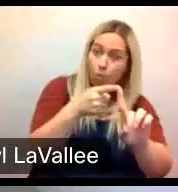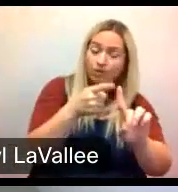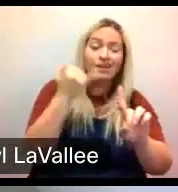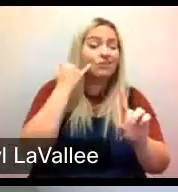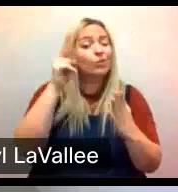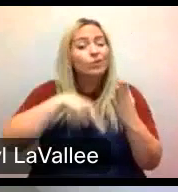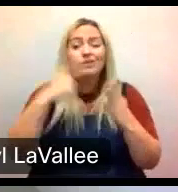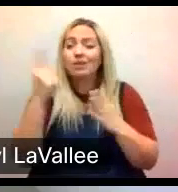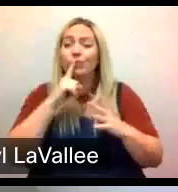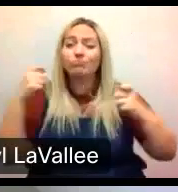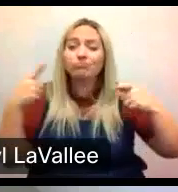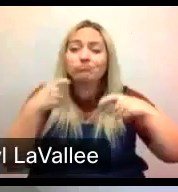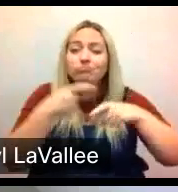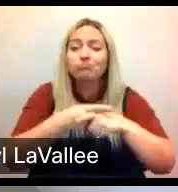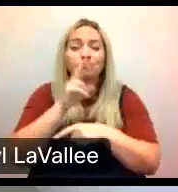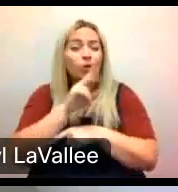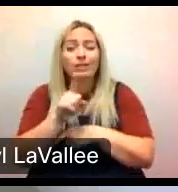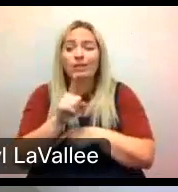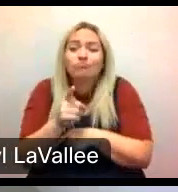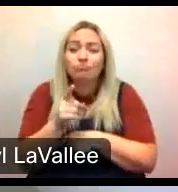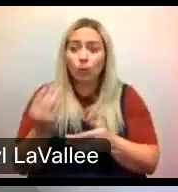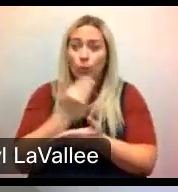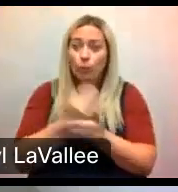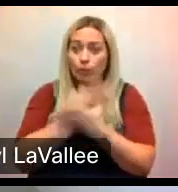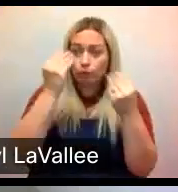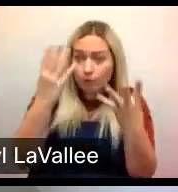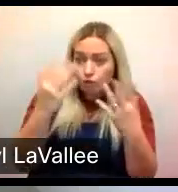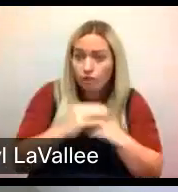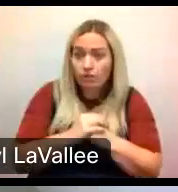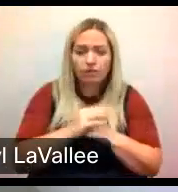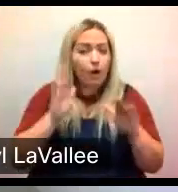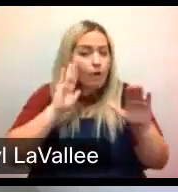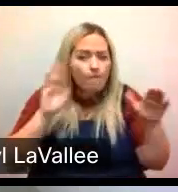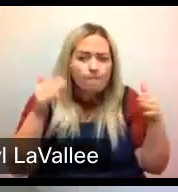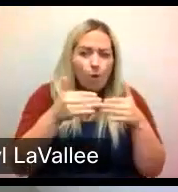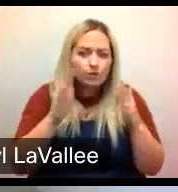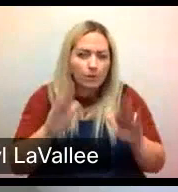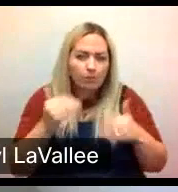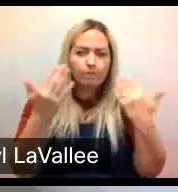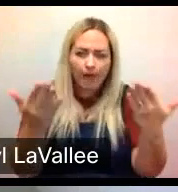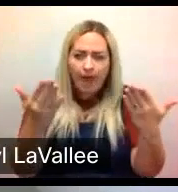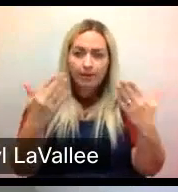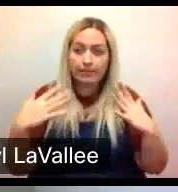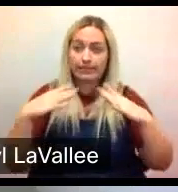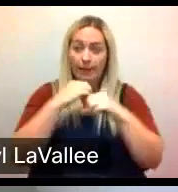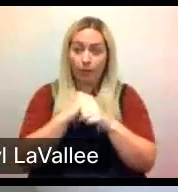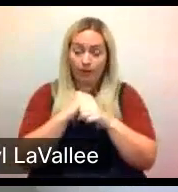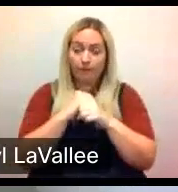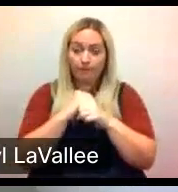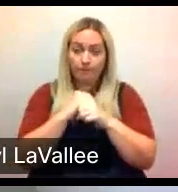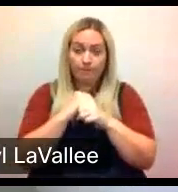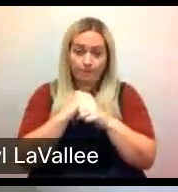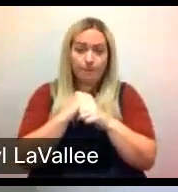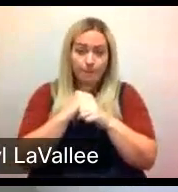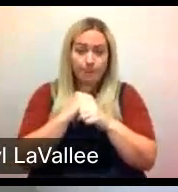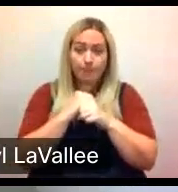reading something really complex or something that's very new to us, focusing on providing or producing a summary of that